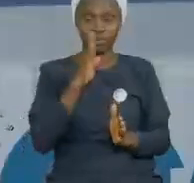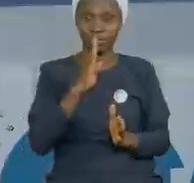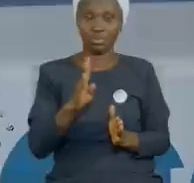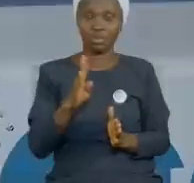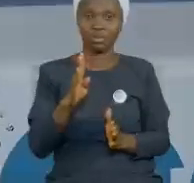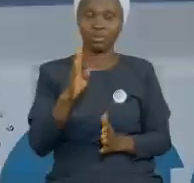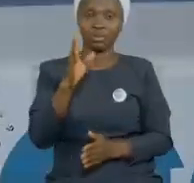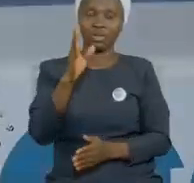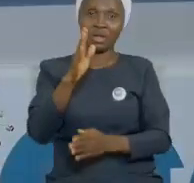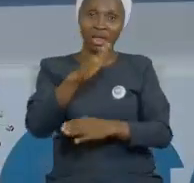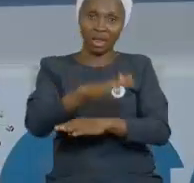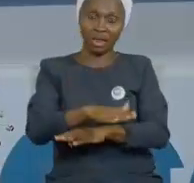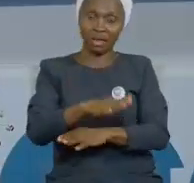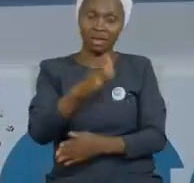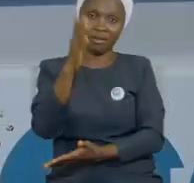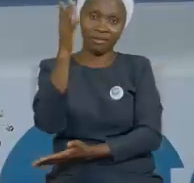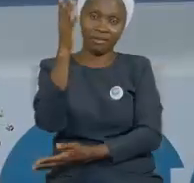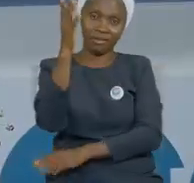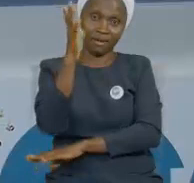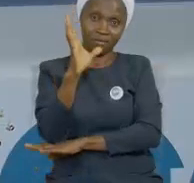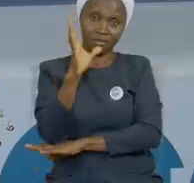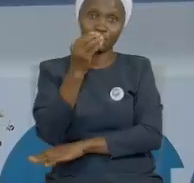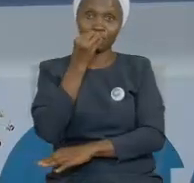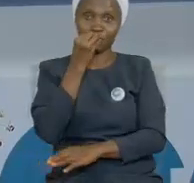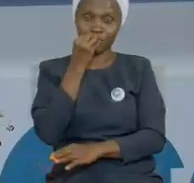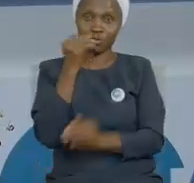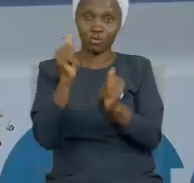Tomorrow at 2:30